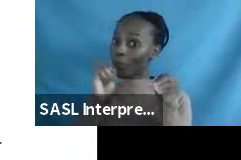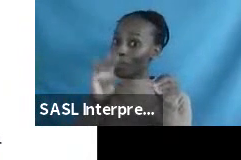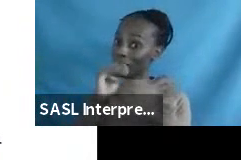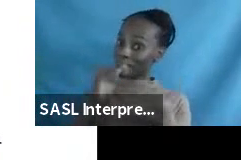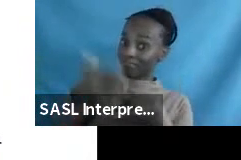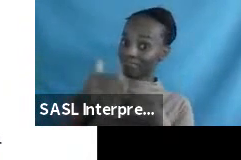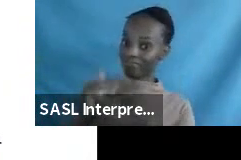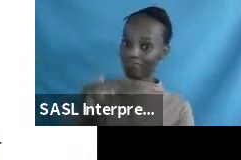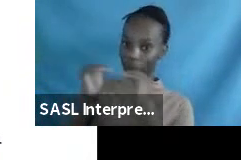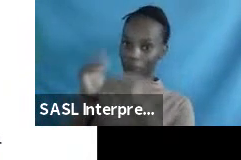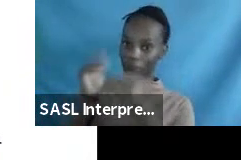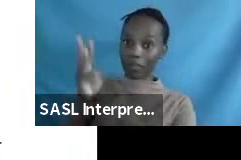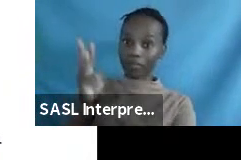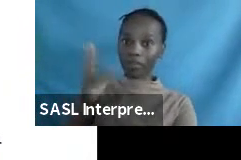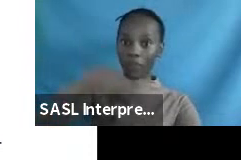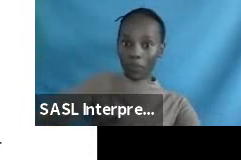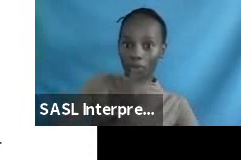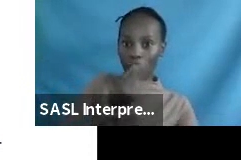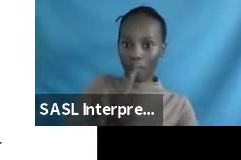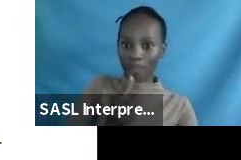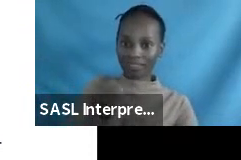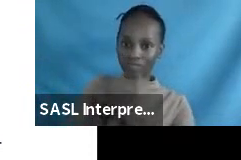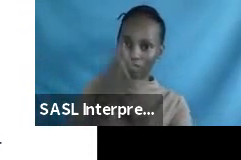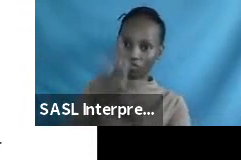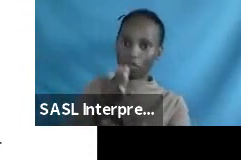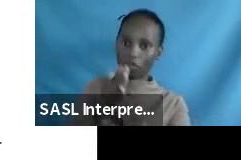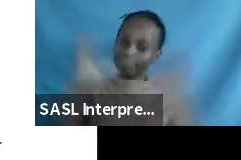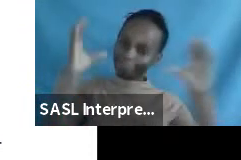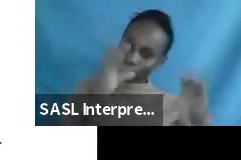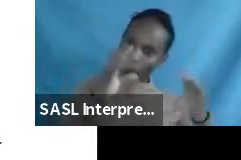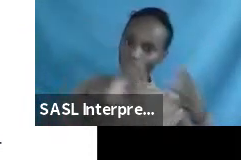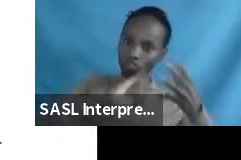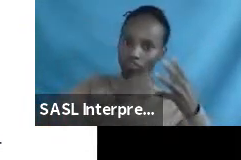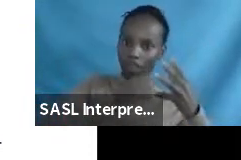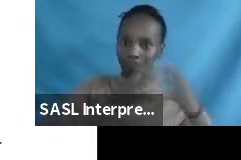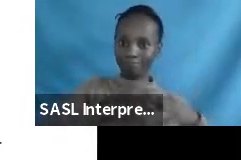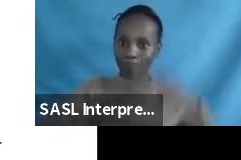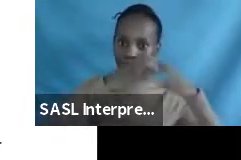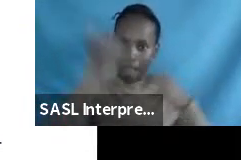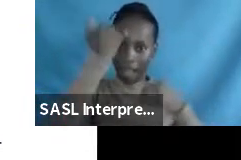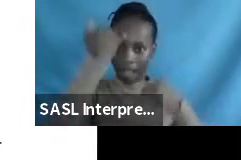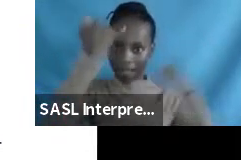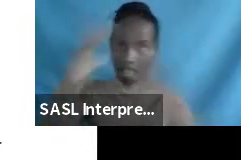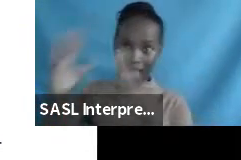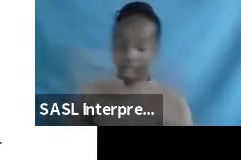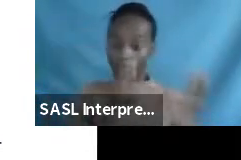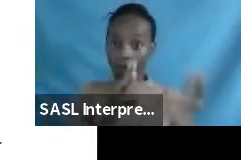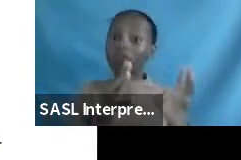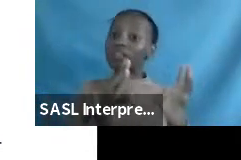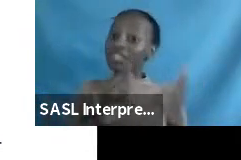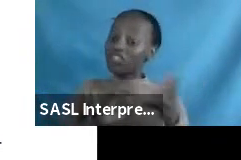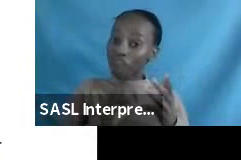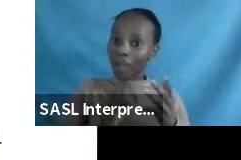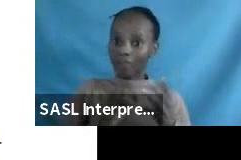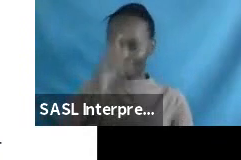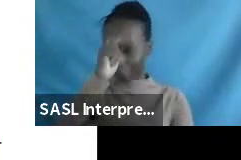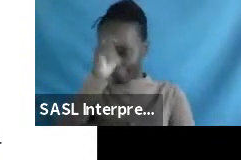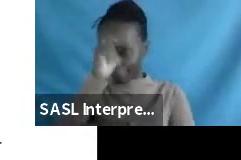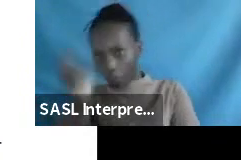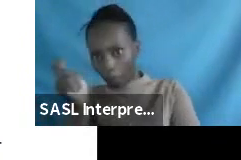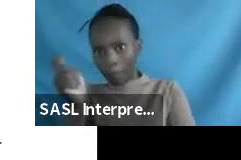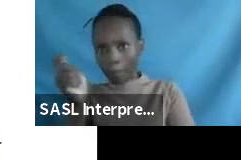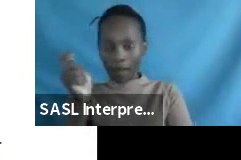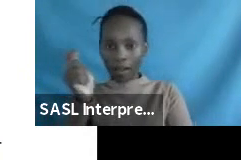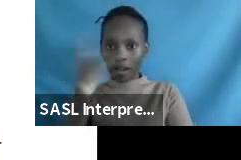into action, all of us who are sitting around the table, to say, can we wear a different cap and say, what is it that needs to be